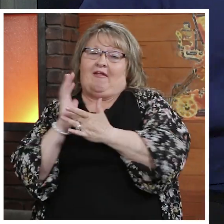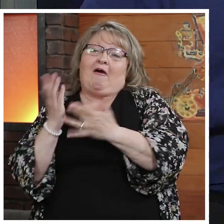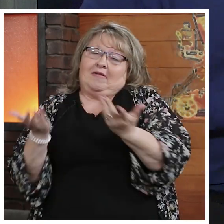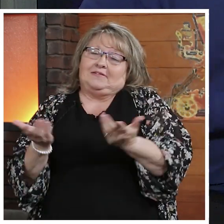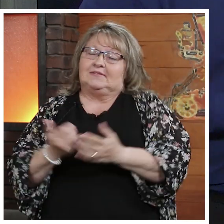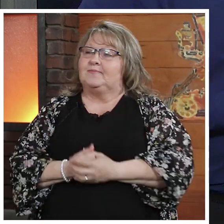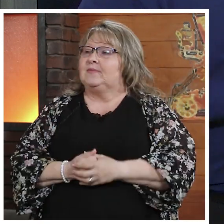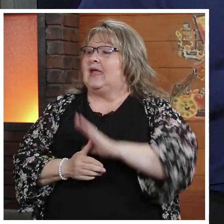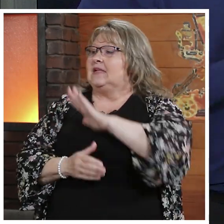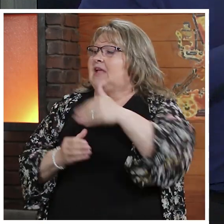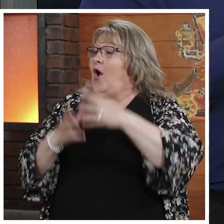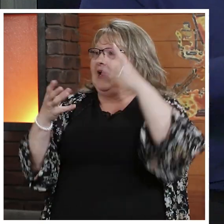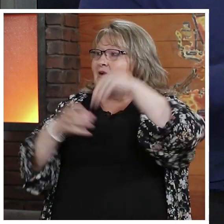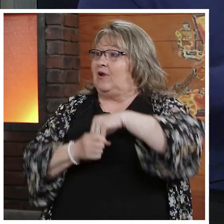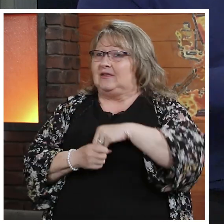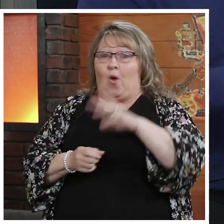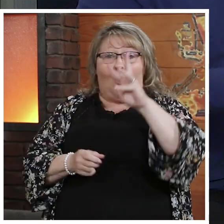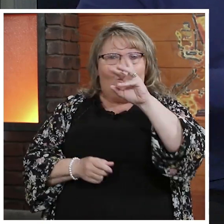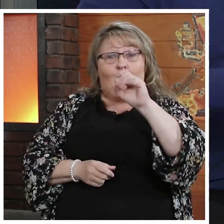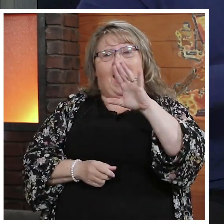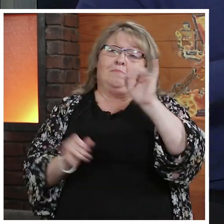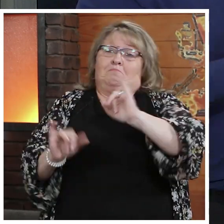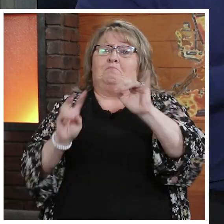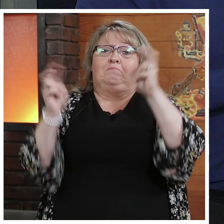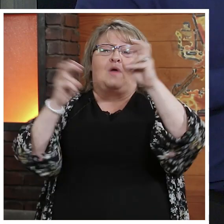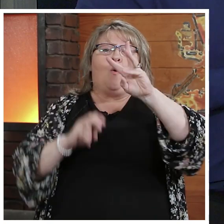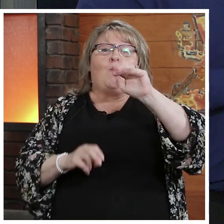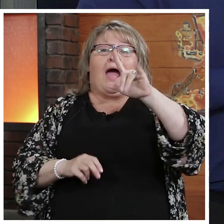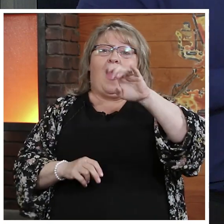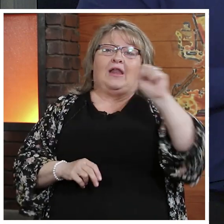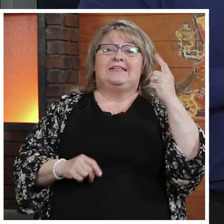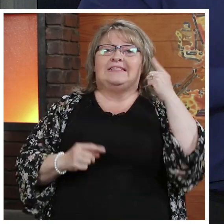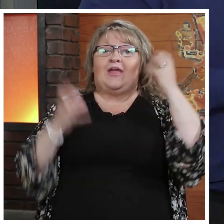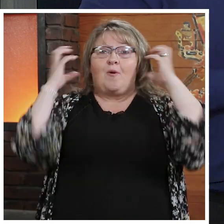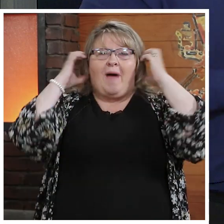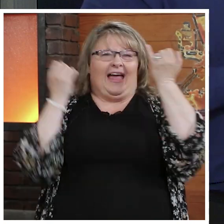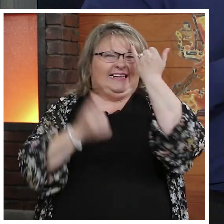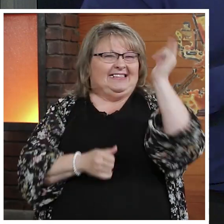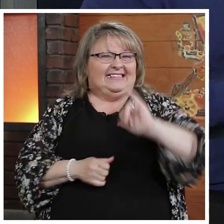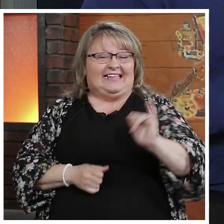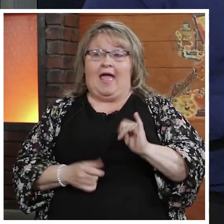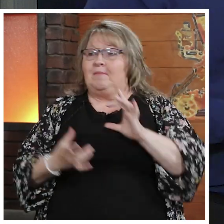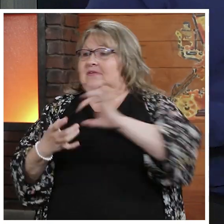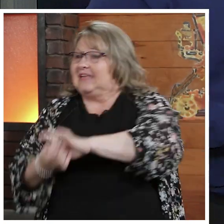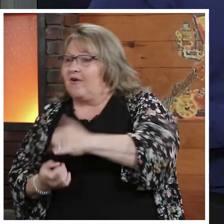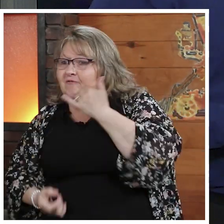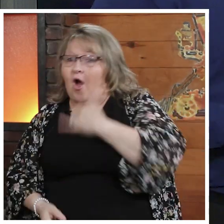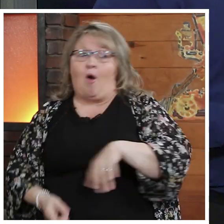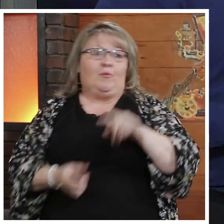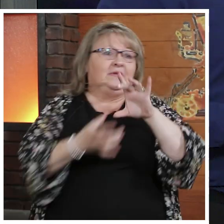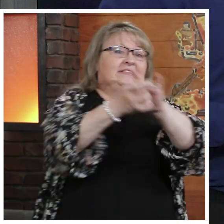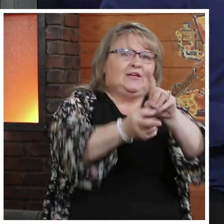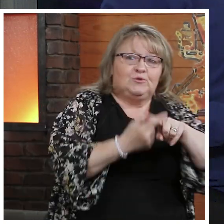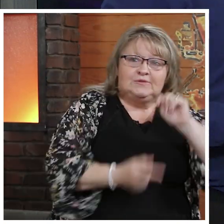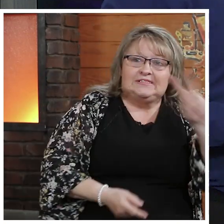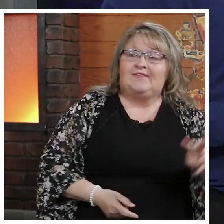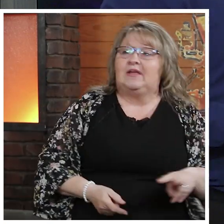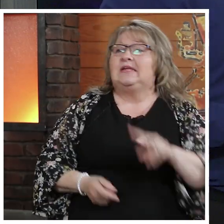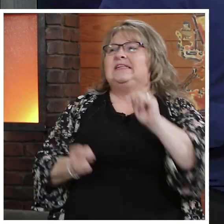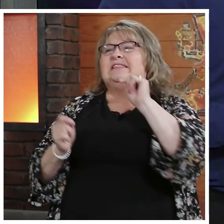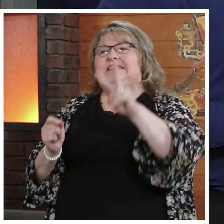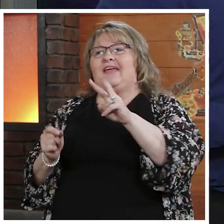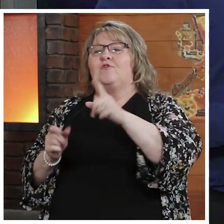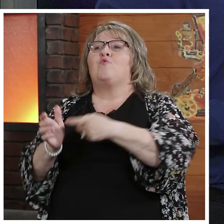integrated in this. So it's like wireless earbuds. I could sync it to my TV if I'm at home. I can sync it to my phone if I'm in the car. Yeah, the TV does require